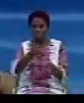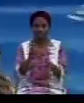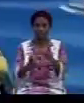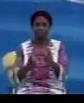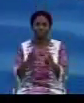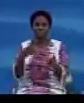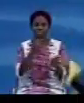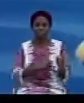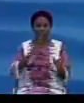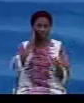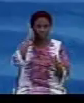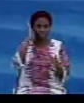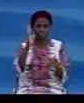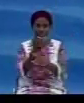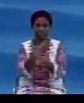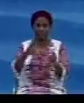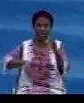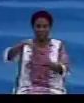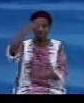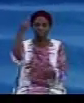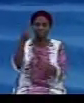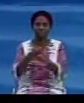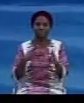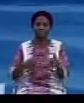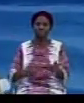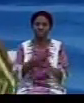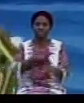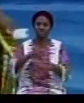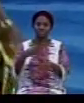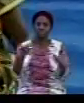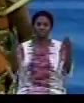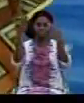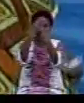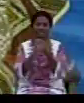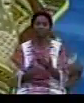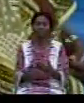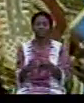Put your hands together for Jesus.